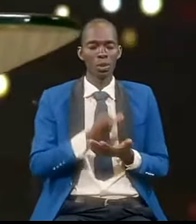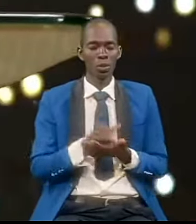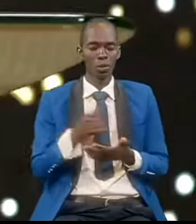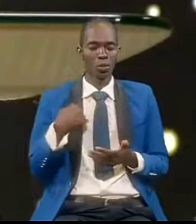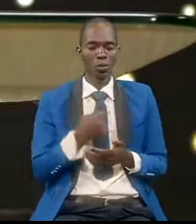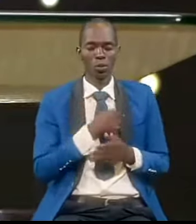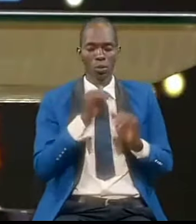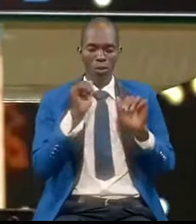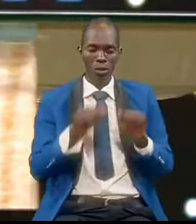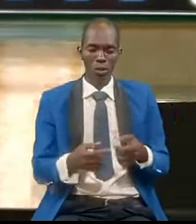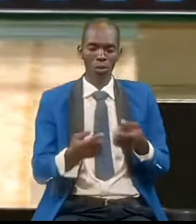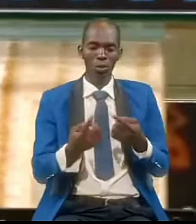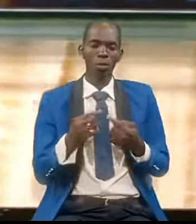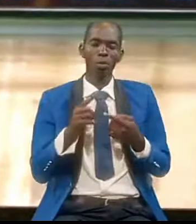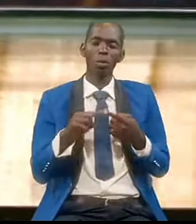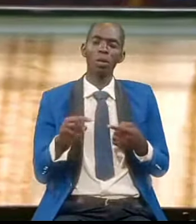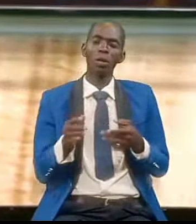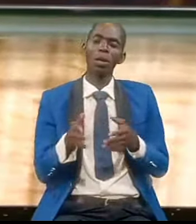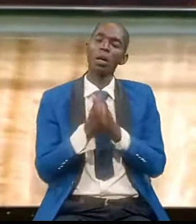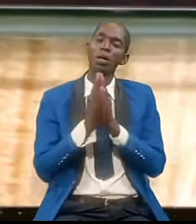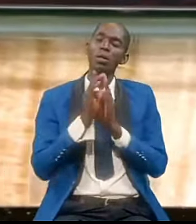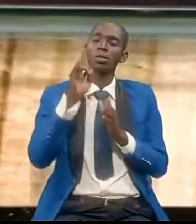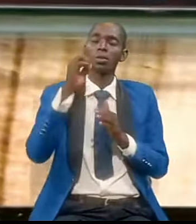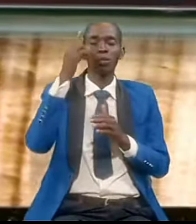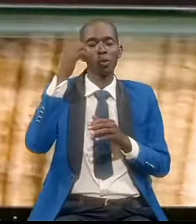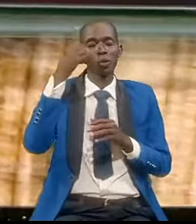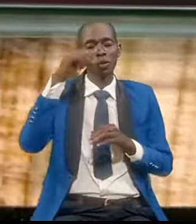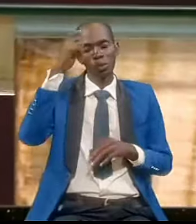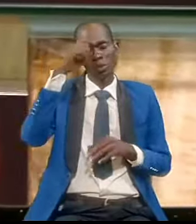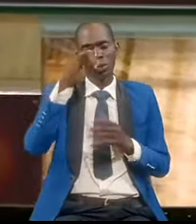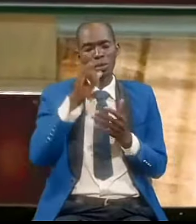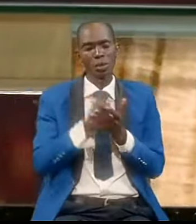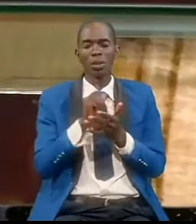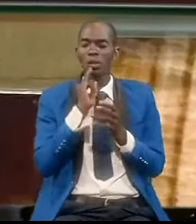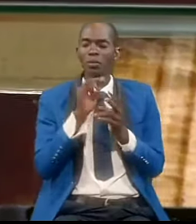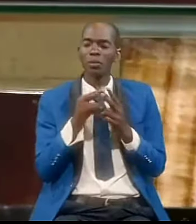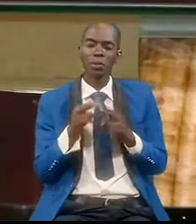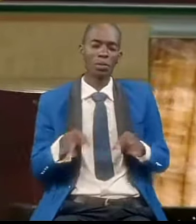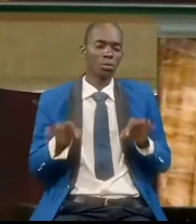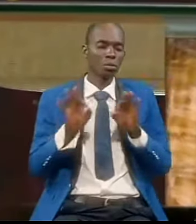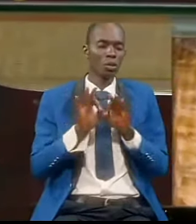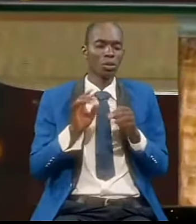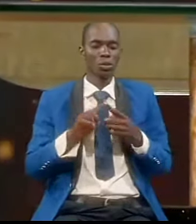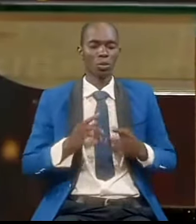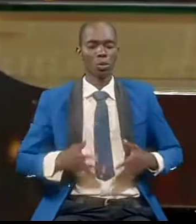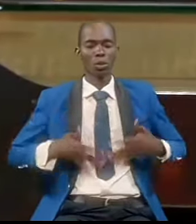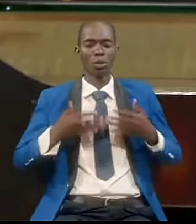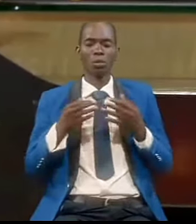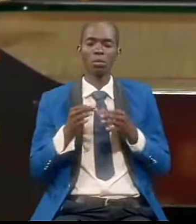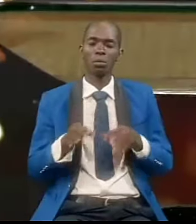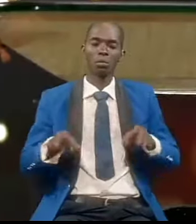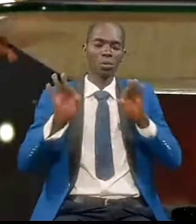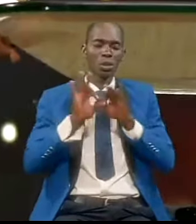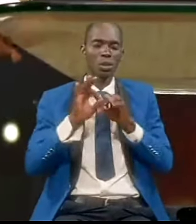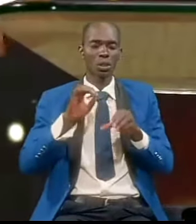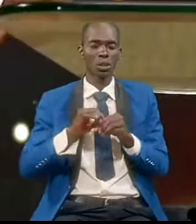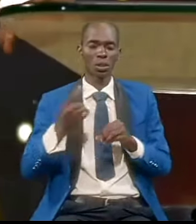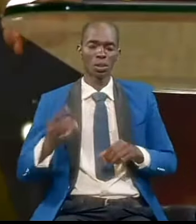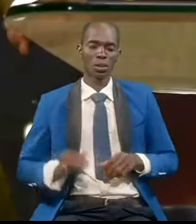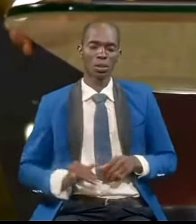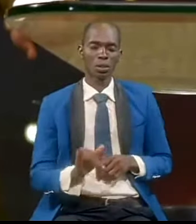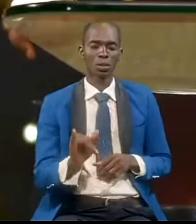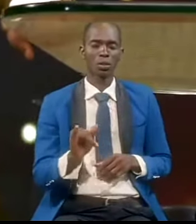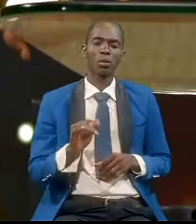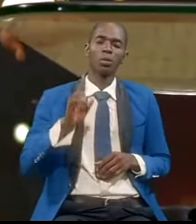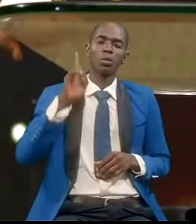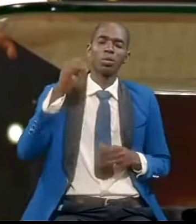and ask you for the wisdom that matters in life and matters in eternity. You